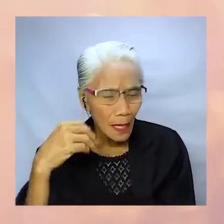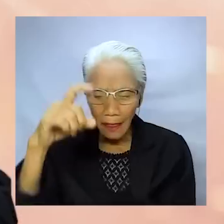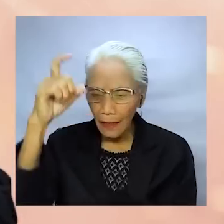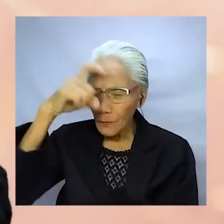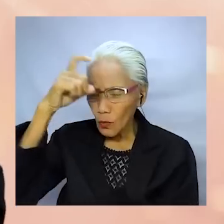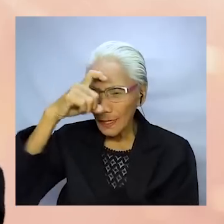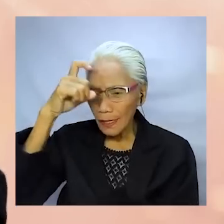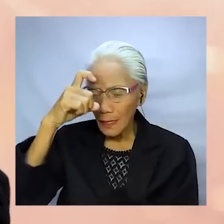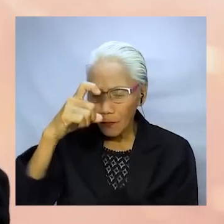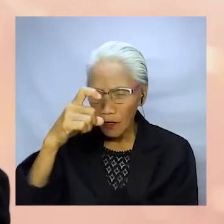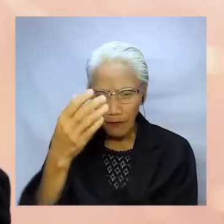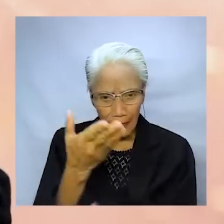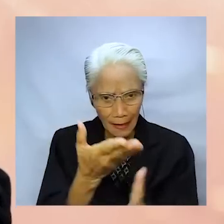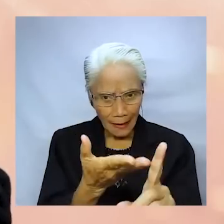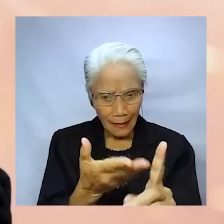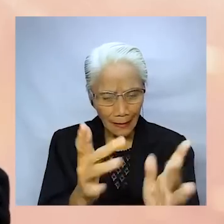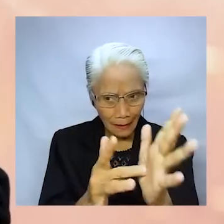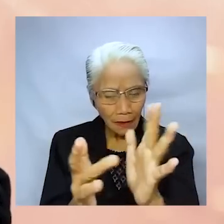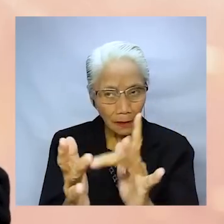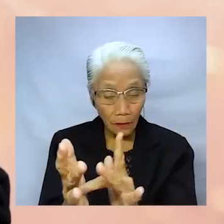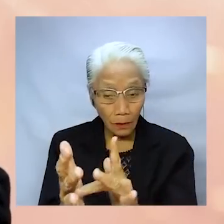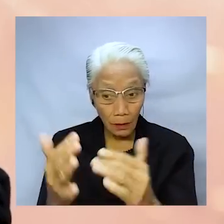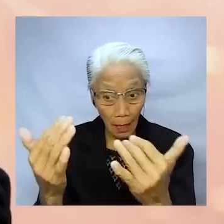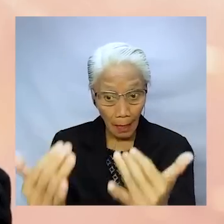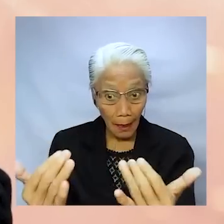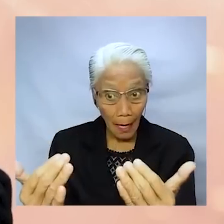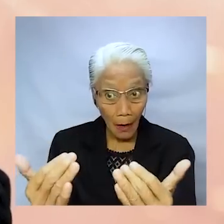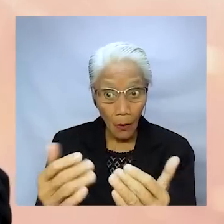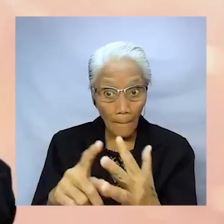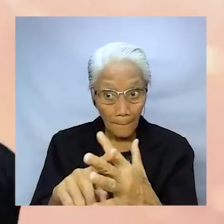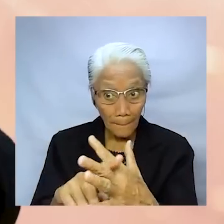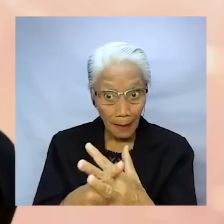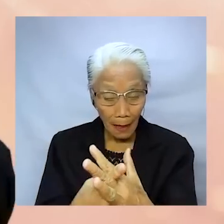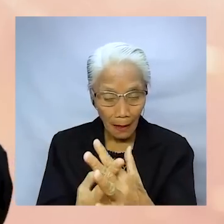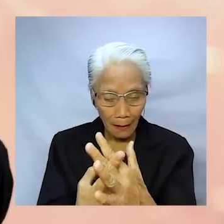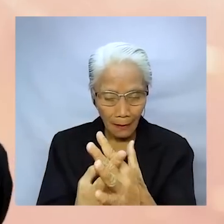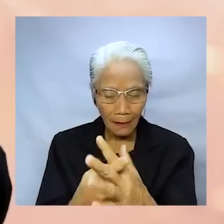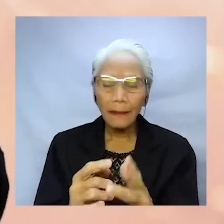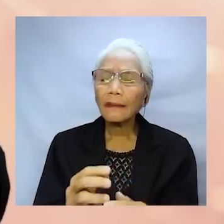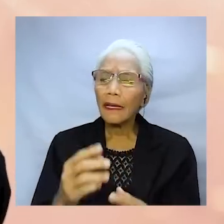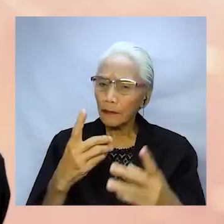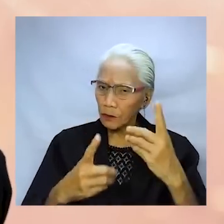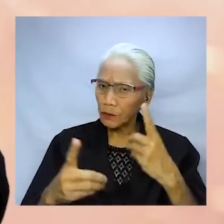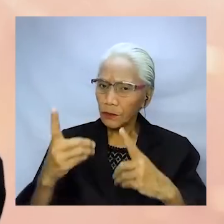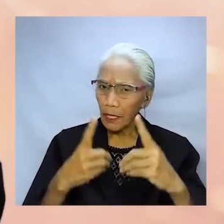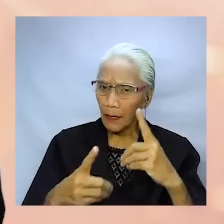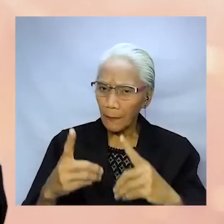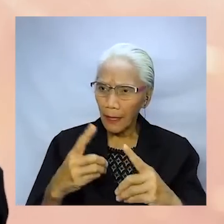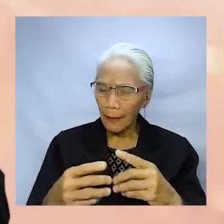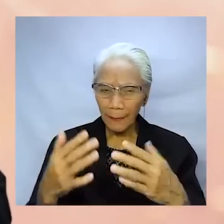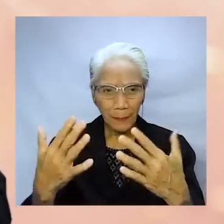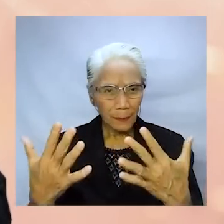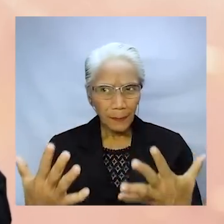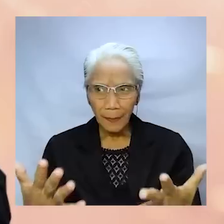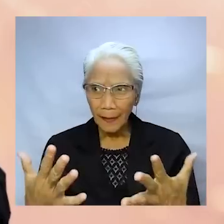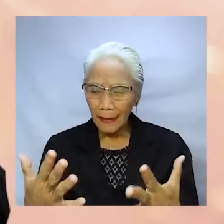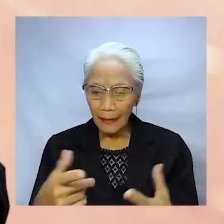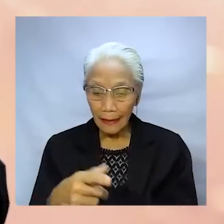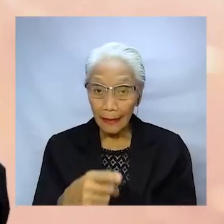person. Now began the drama. This blind man was